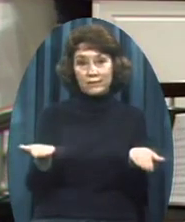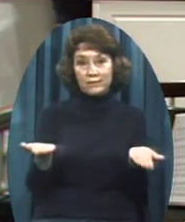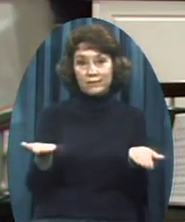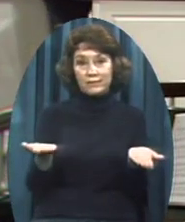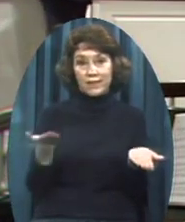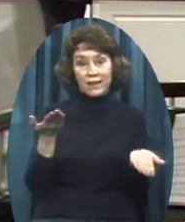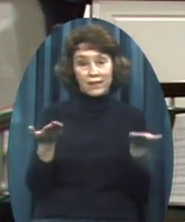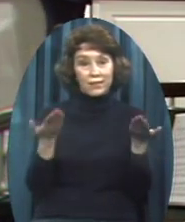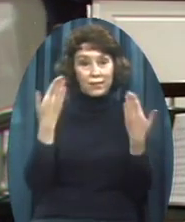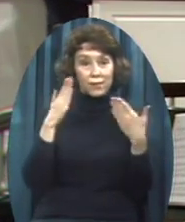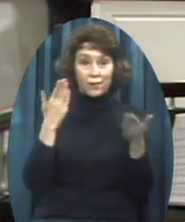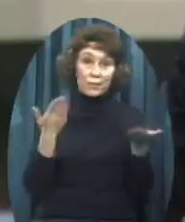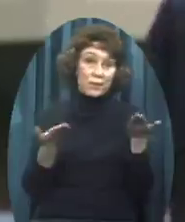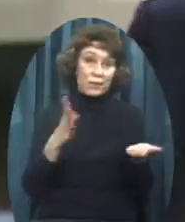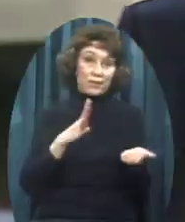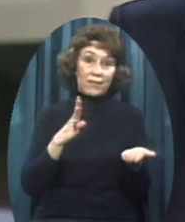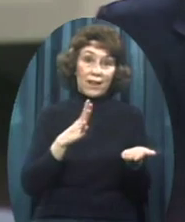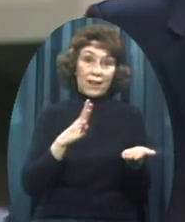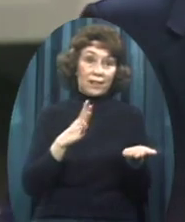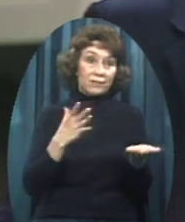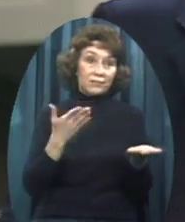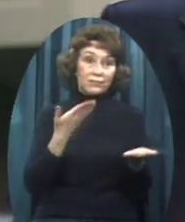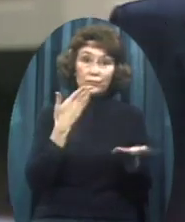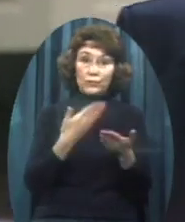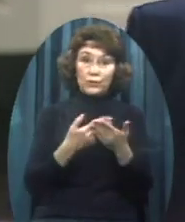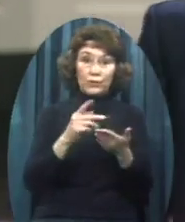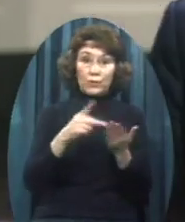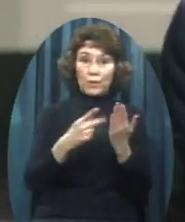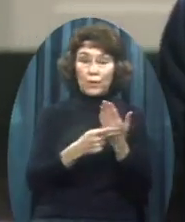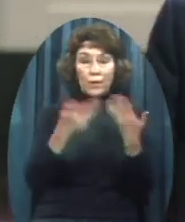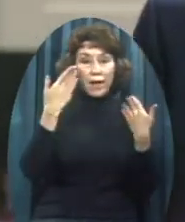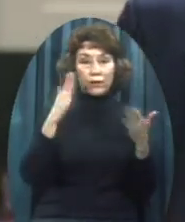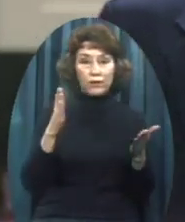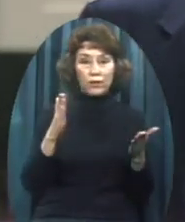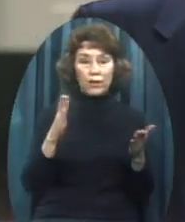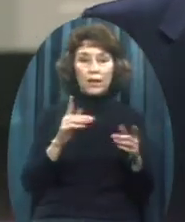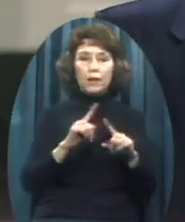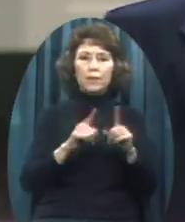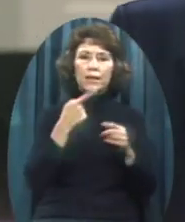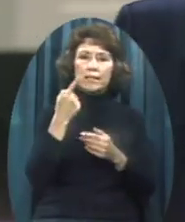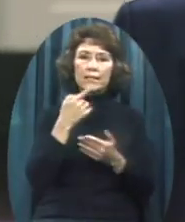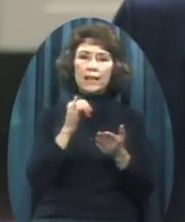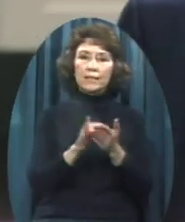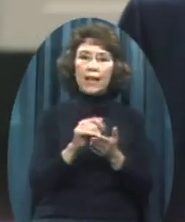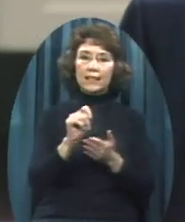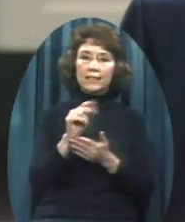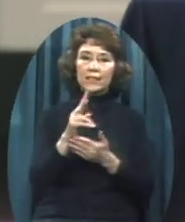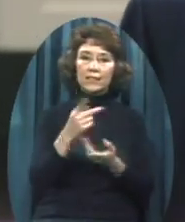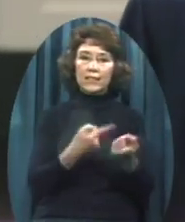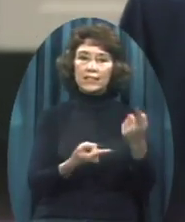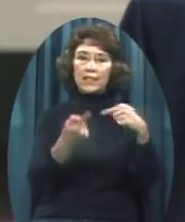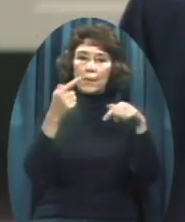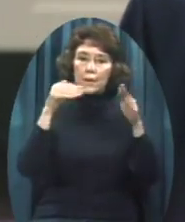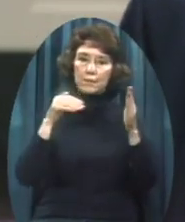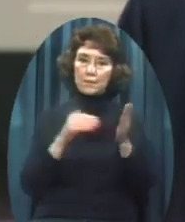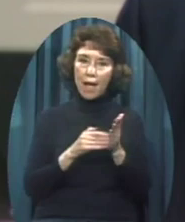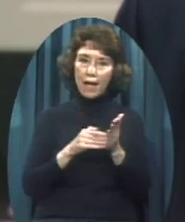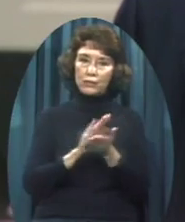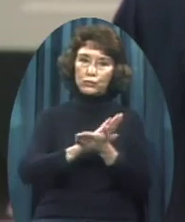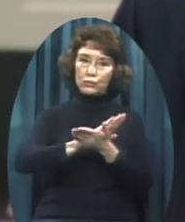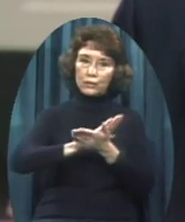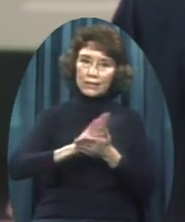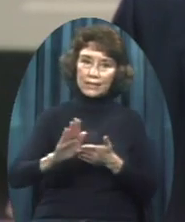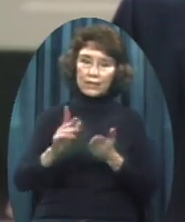goes right on to tell the story that television is moving back towards decency, where mom and